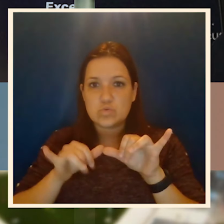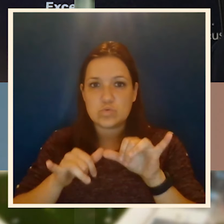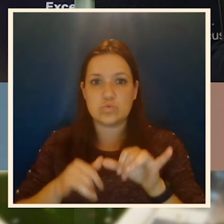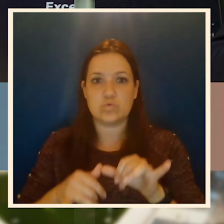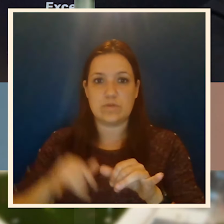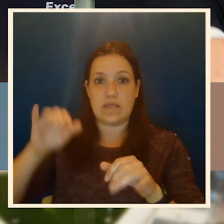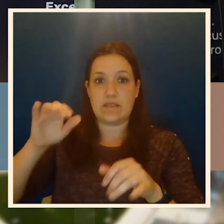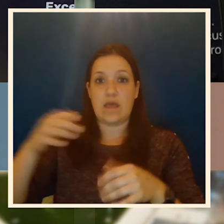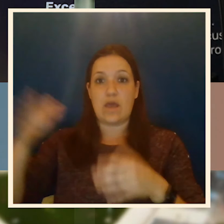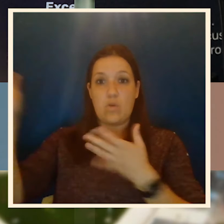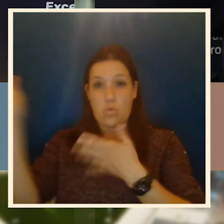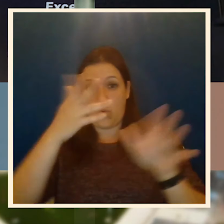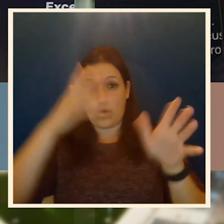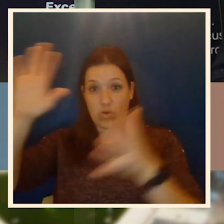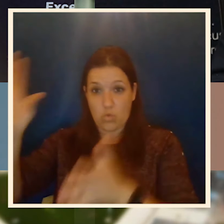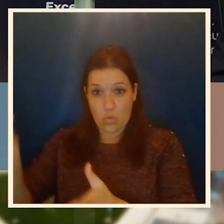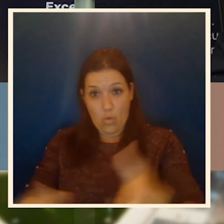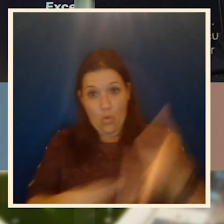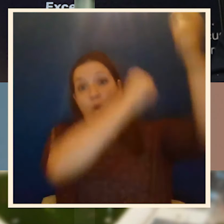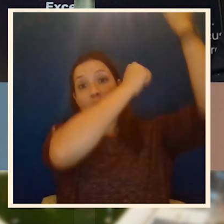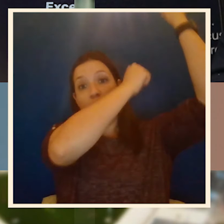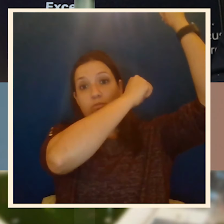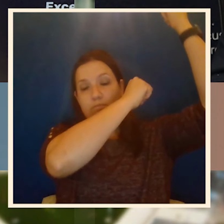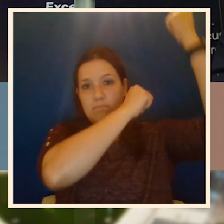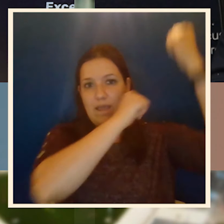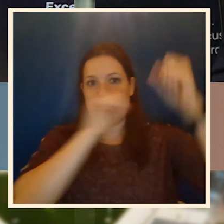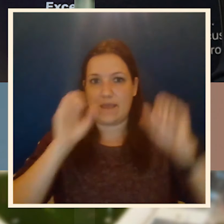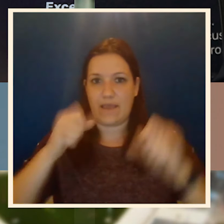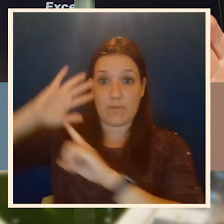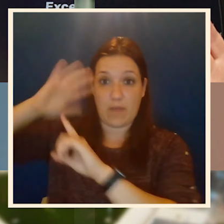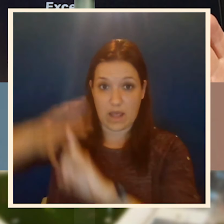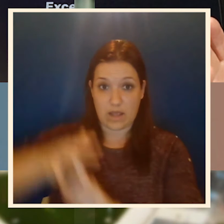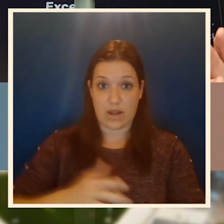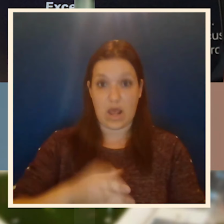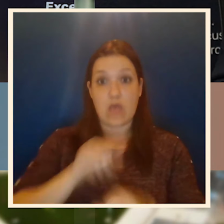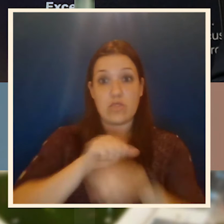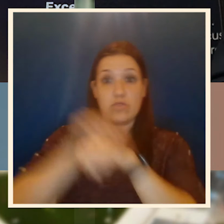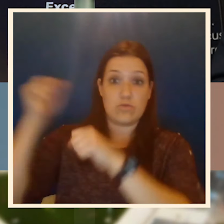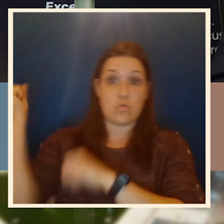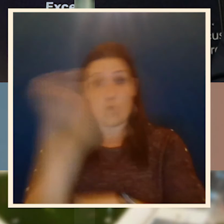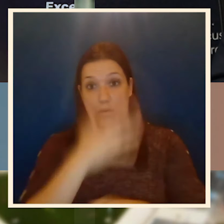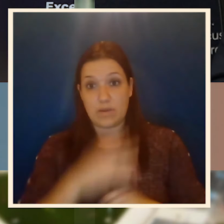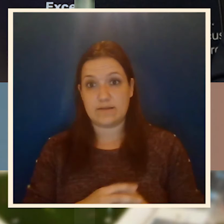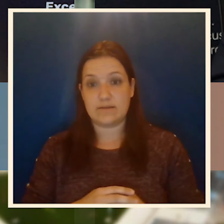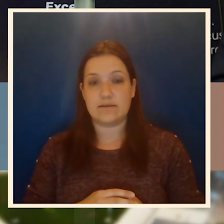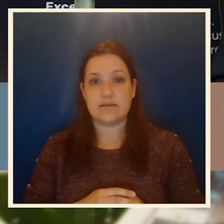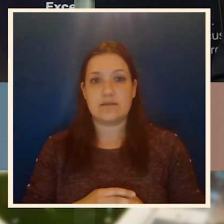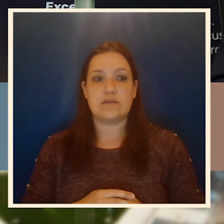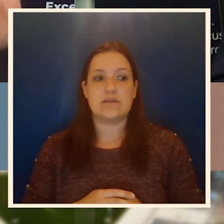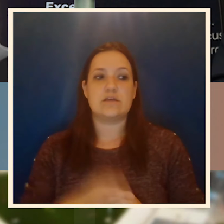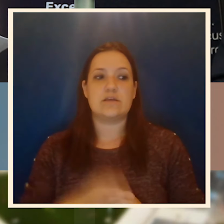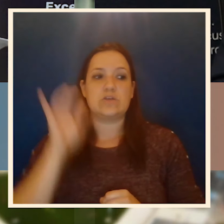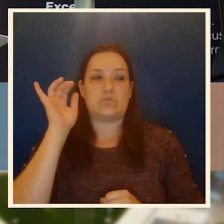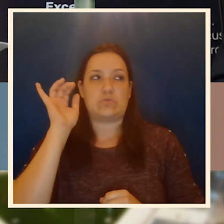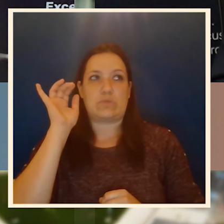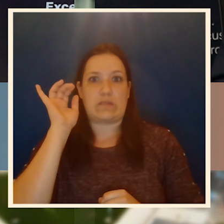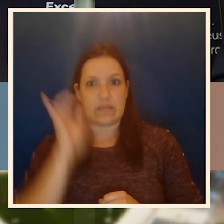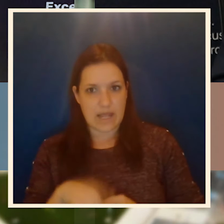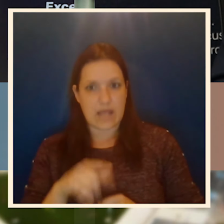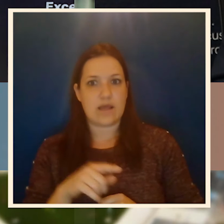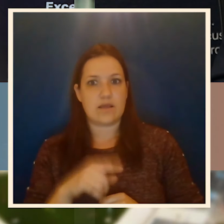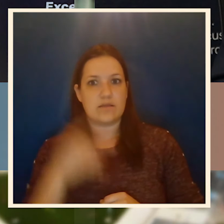downwash can literally suck that stuff out of the back of a pickup and hurl it. Mm. And so that